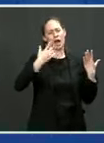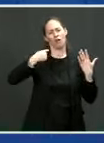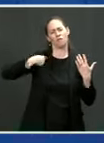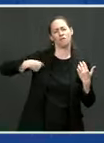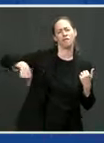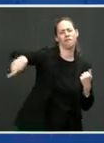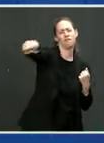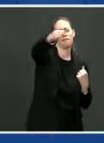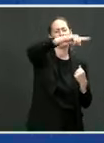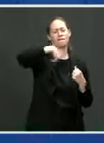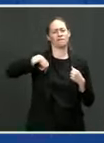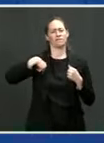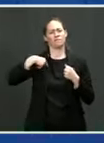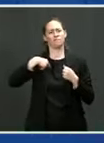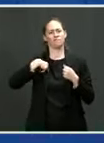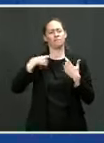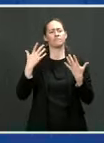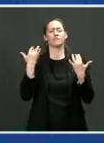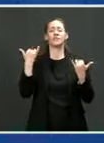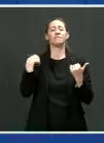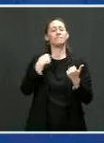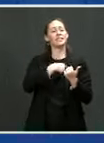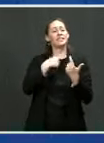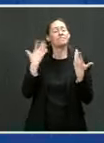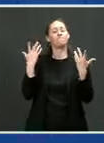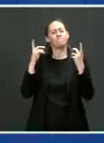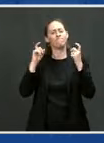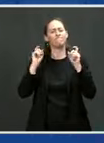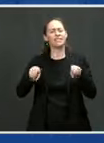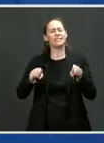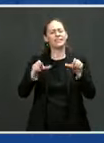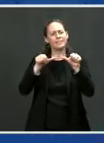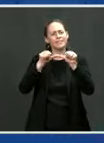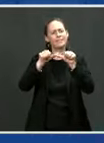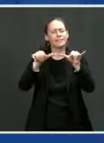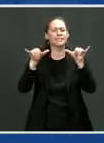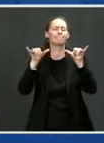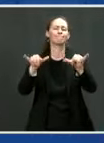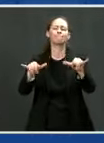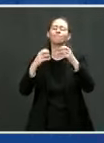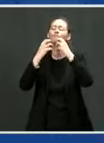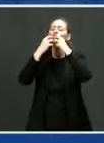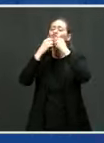vigilant in protecting our freedoms.